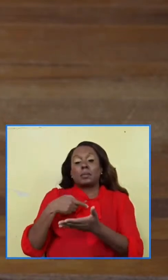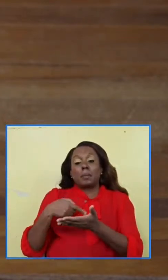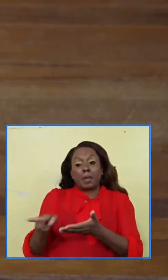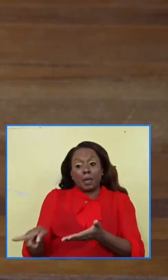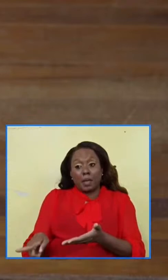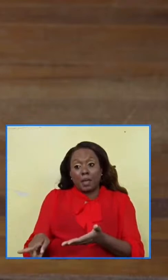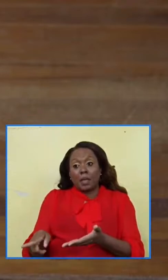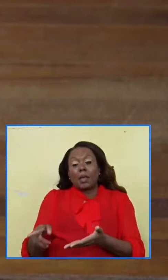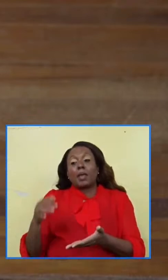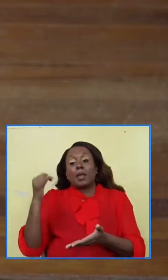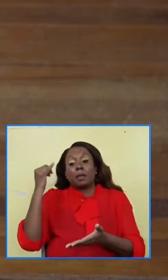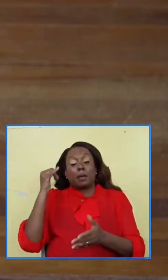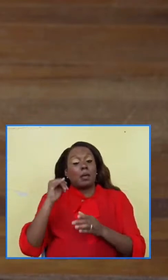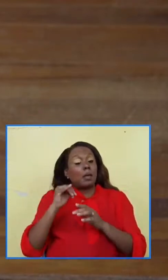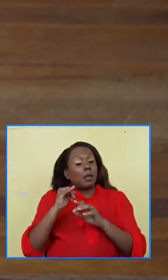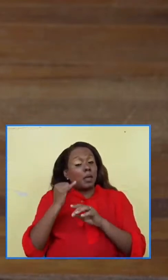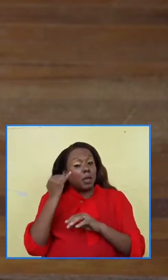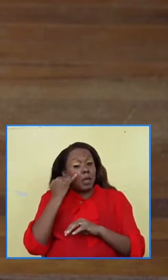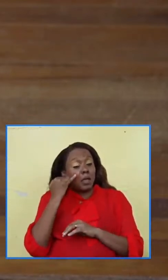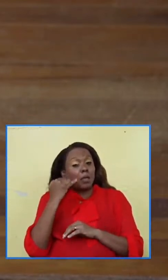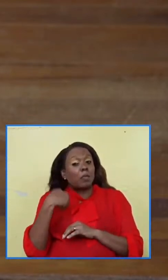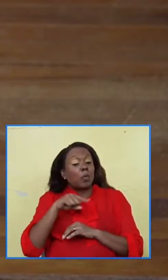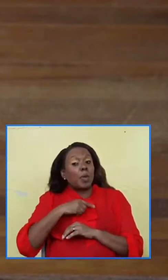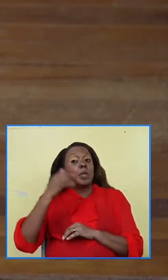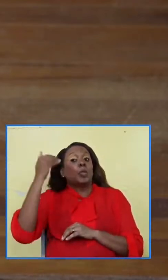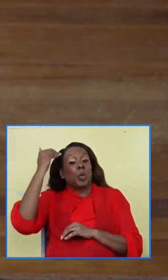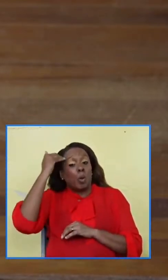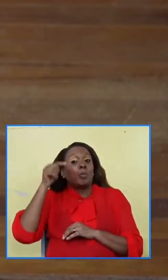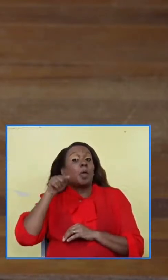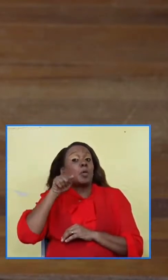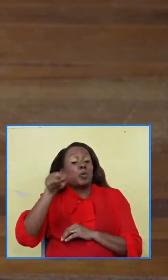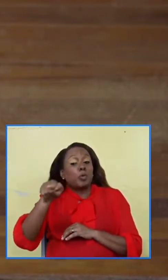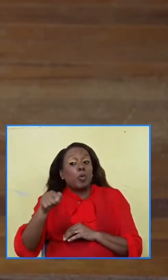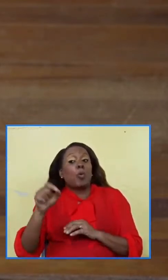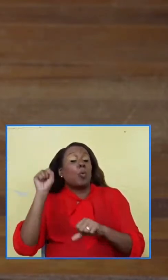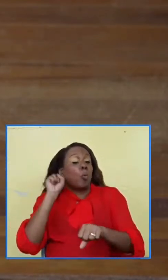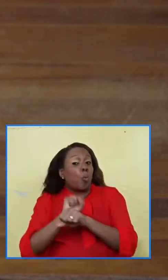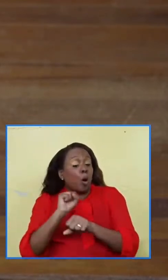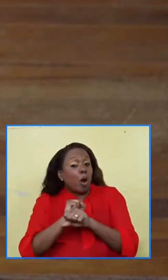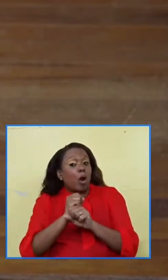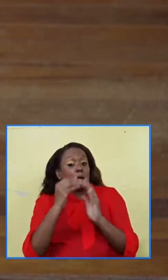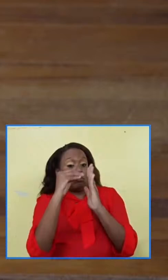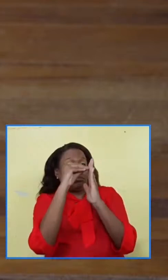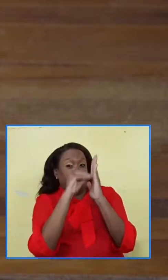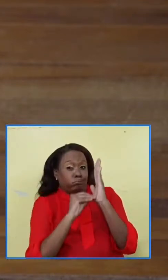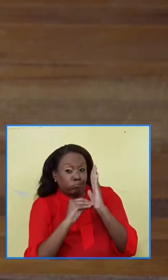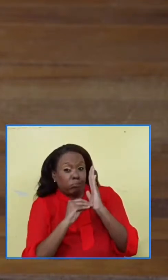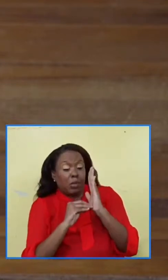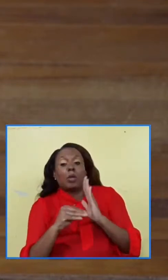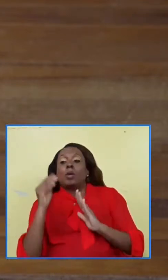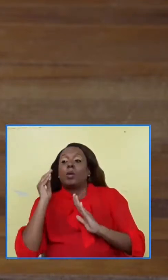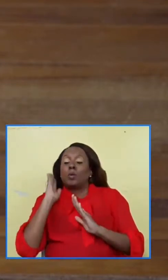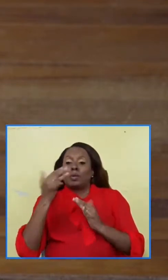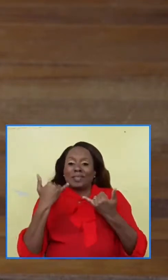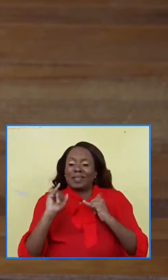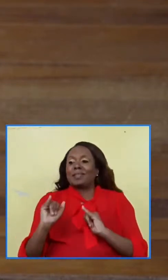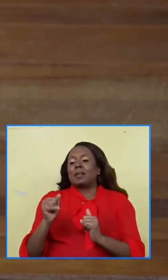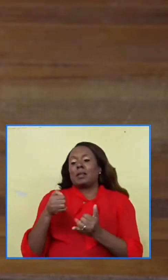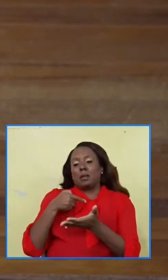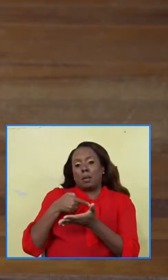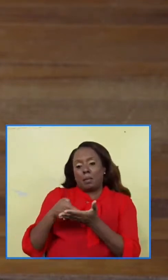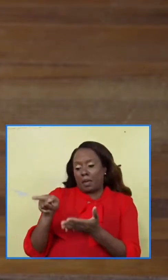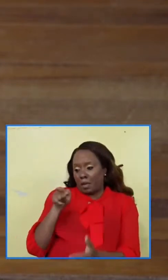once we have a record that you have worked. Whether he has actually paid it or not, we will still give you your